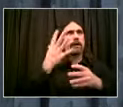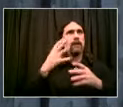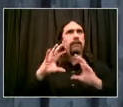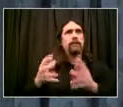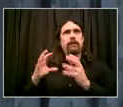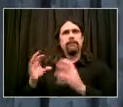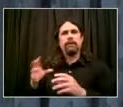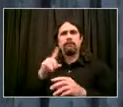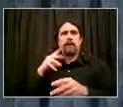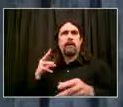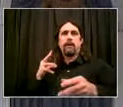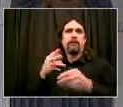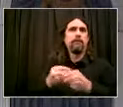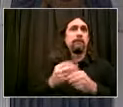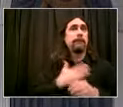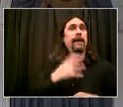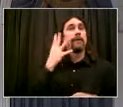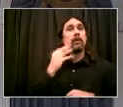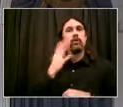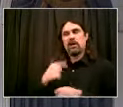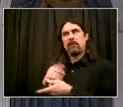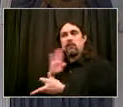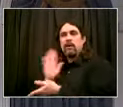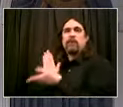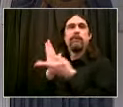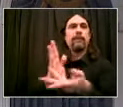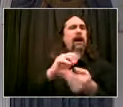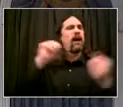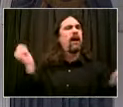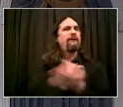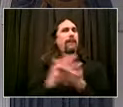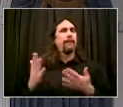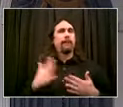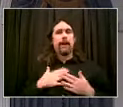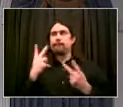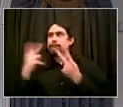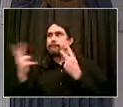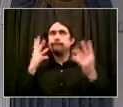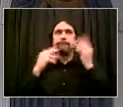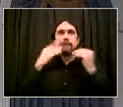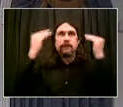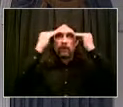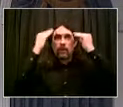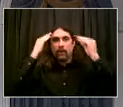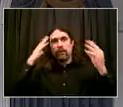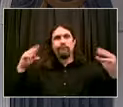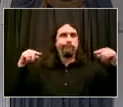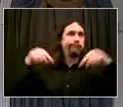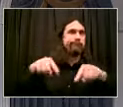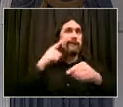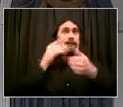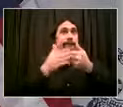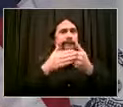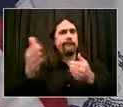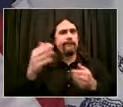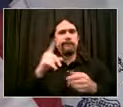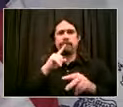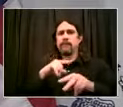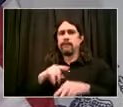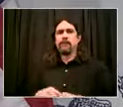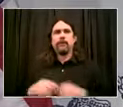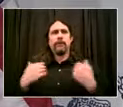let's get to work, Mr. Mayor. Let's get to work. I like that. I like the sound of that, and that's what you do every single time. Lorraine, you get to work, you